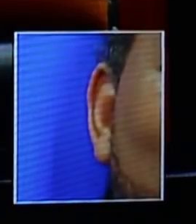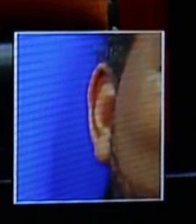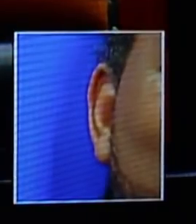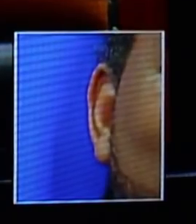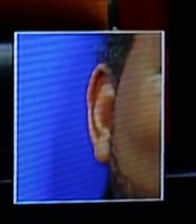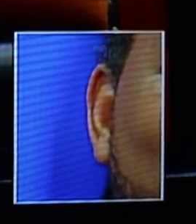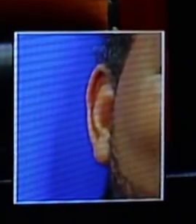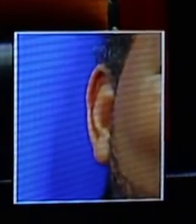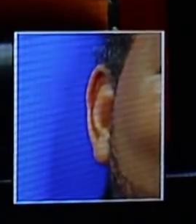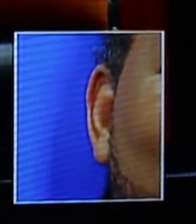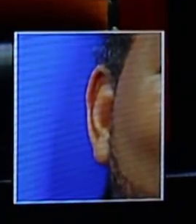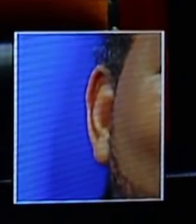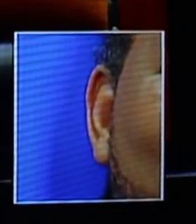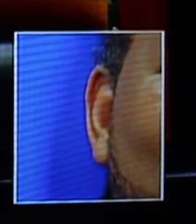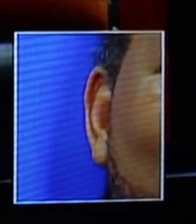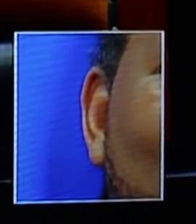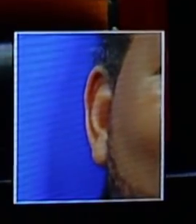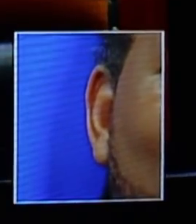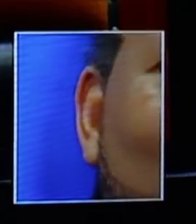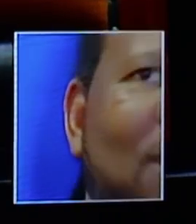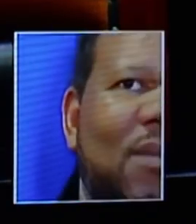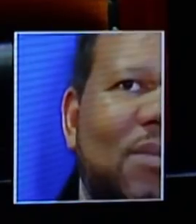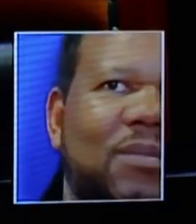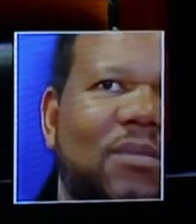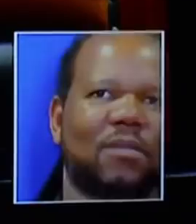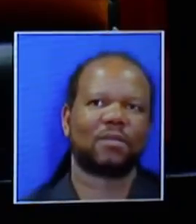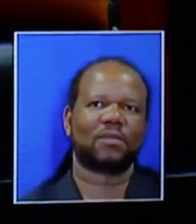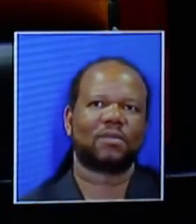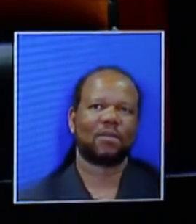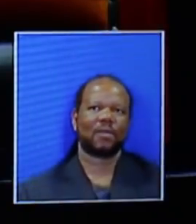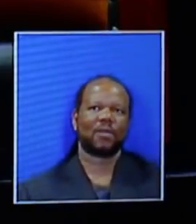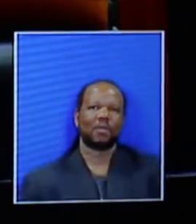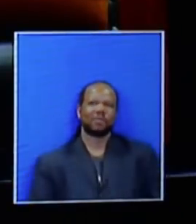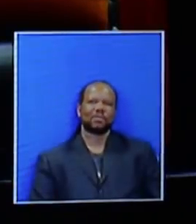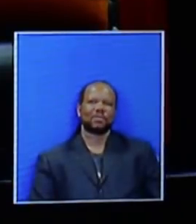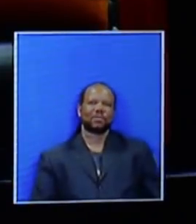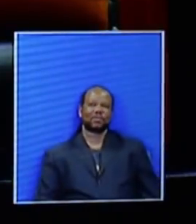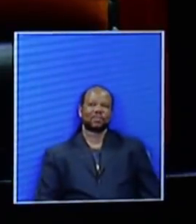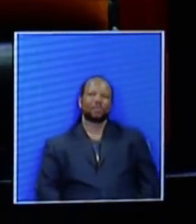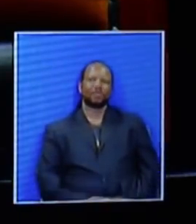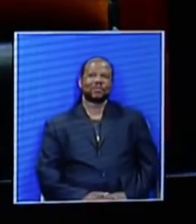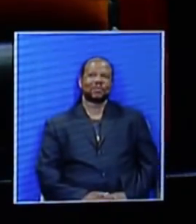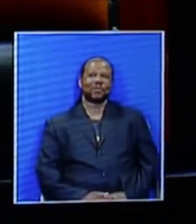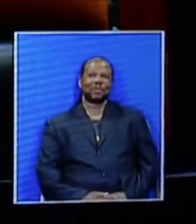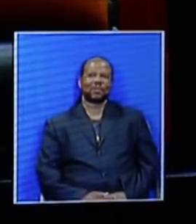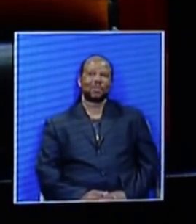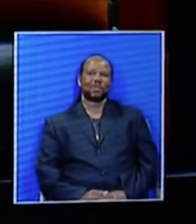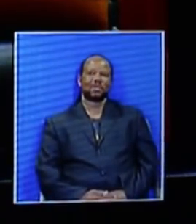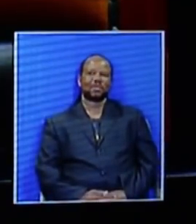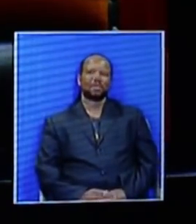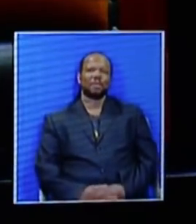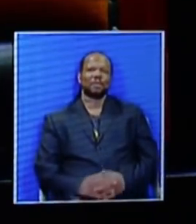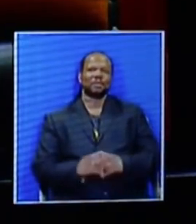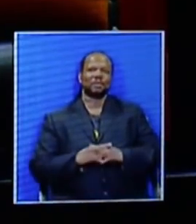beyond this interaction. Honorable Carter, please. Honorable Speaker, Honorable Carter,